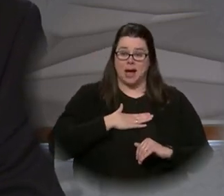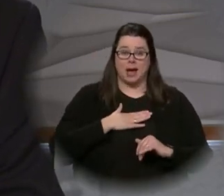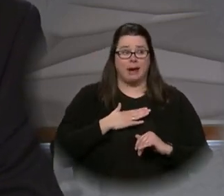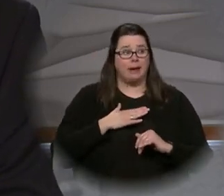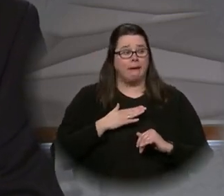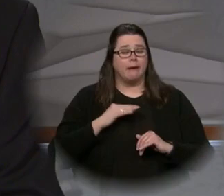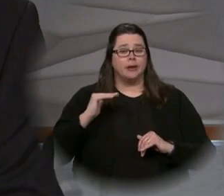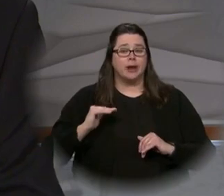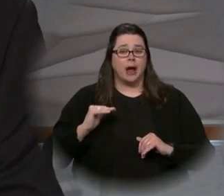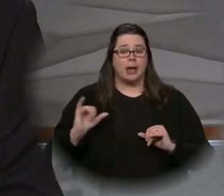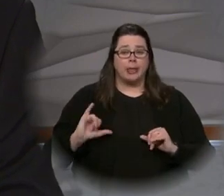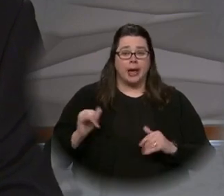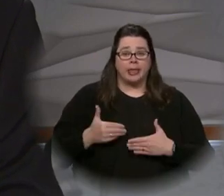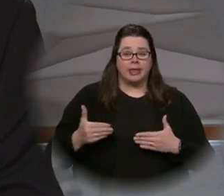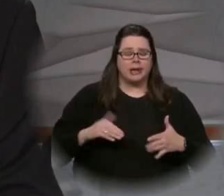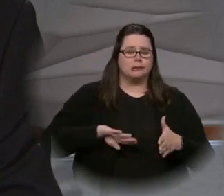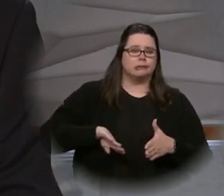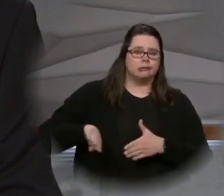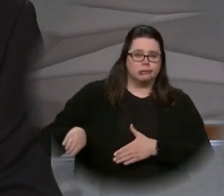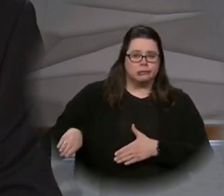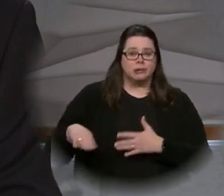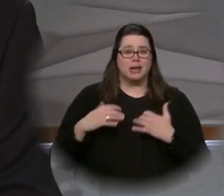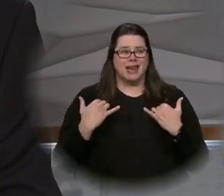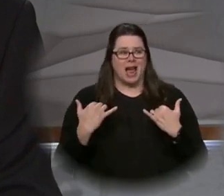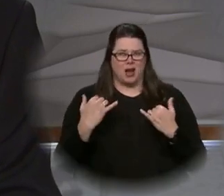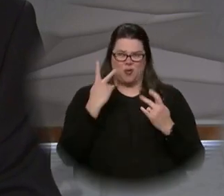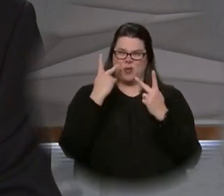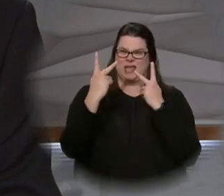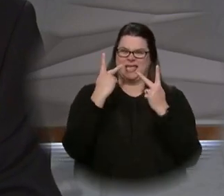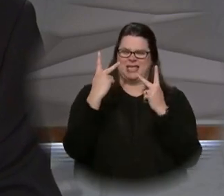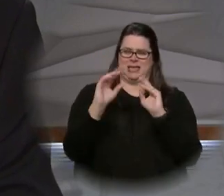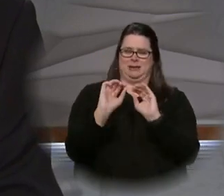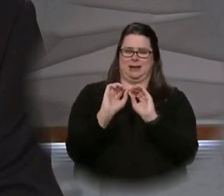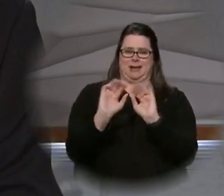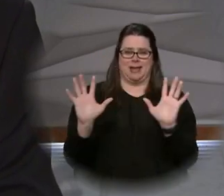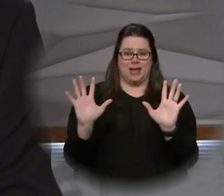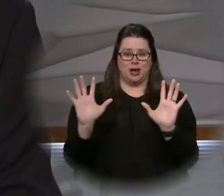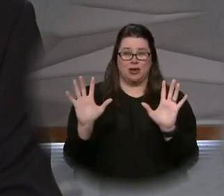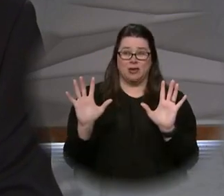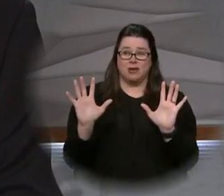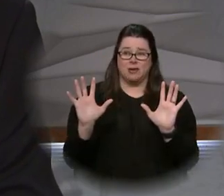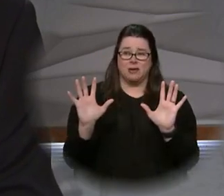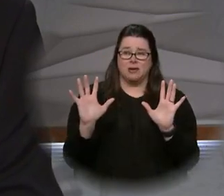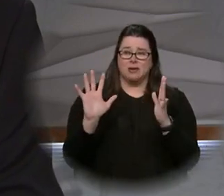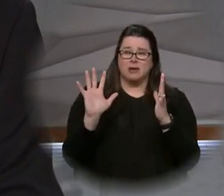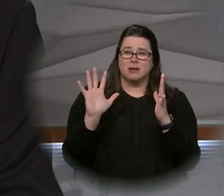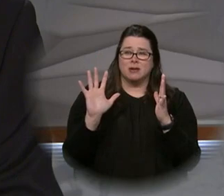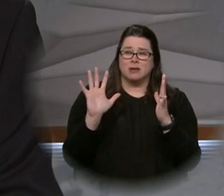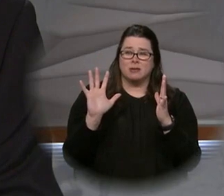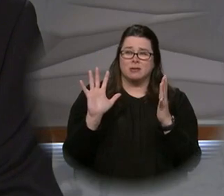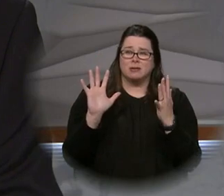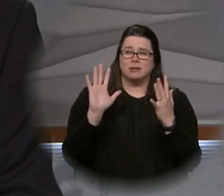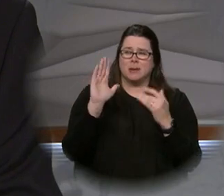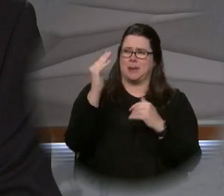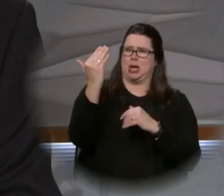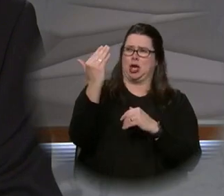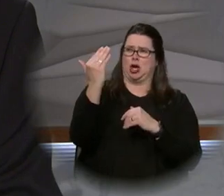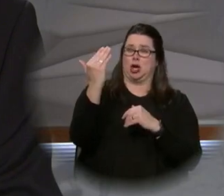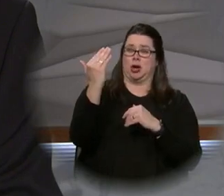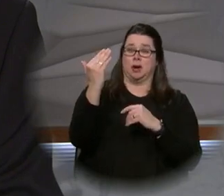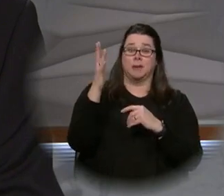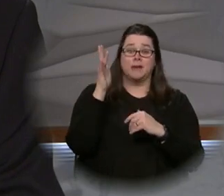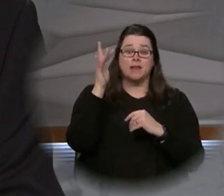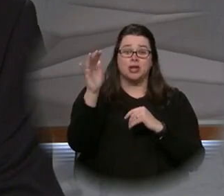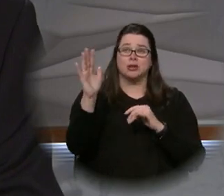childish things. At present, we see indistinctly, as in a mirror, but then face to